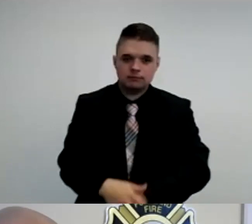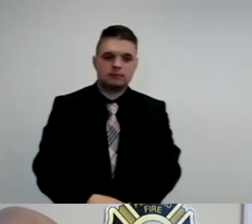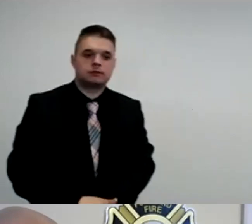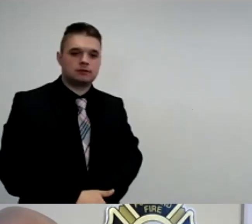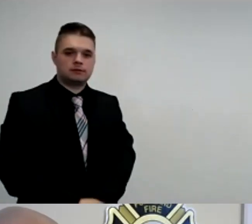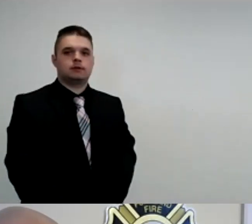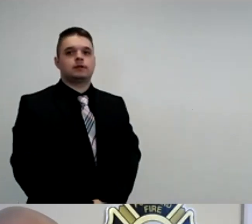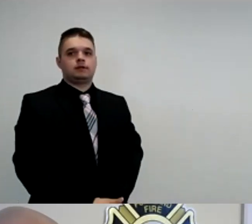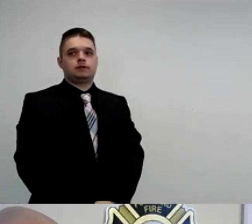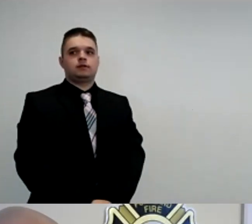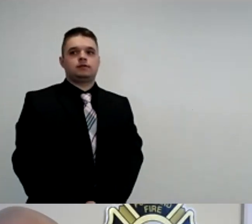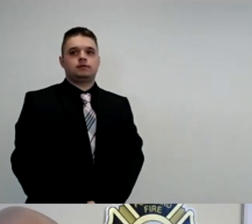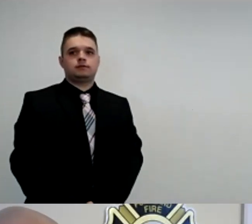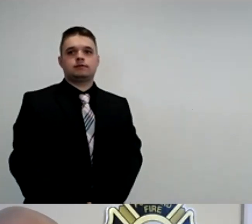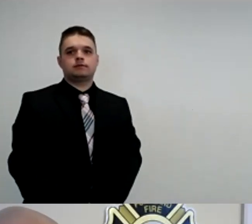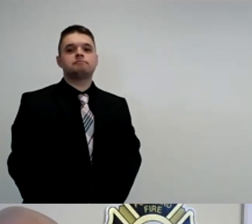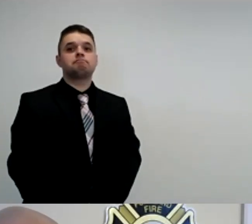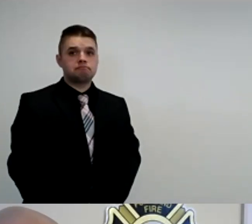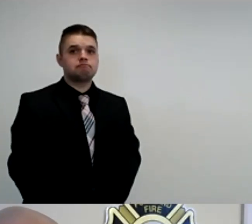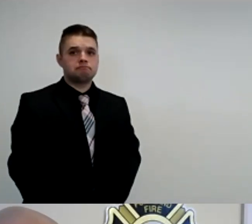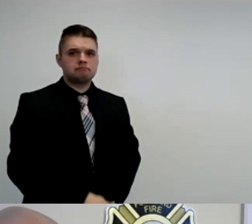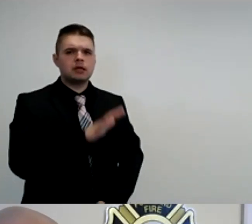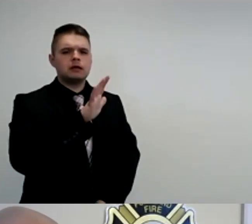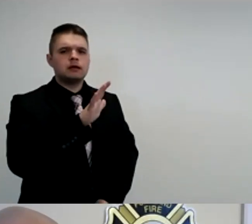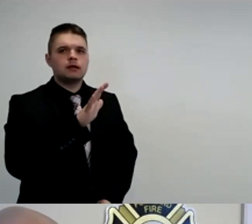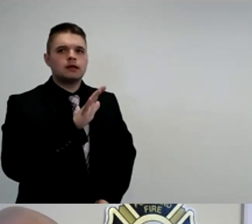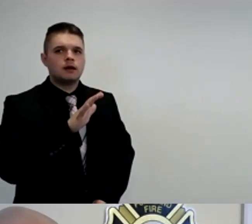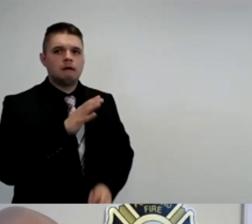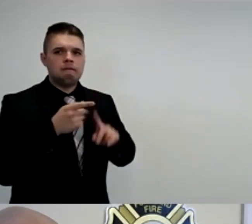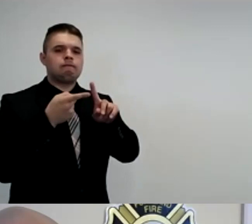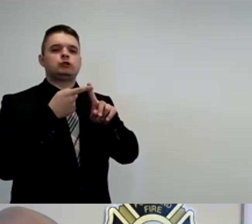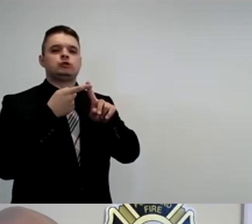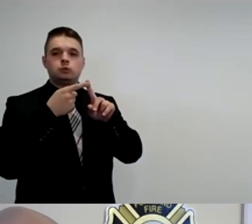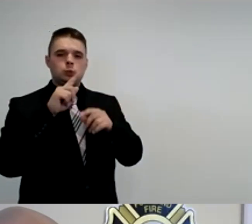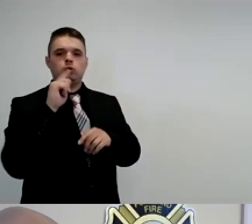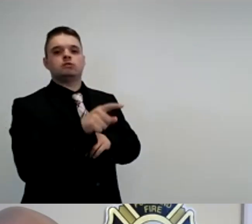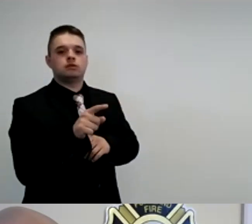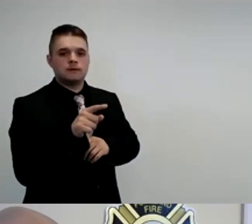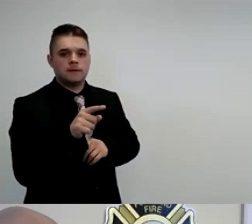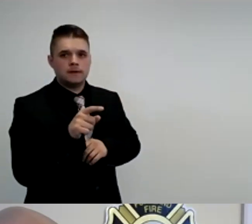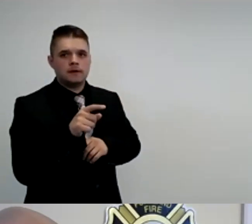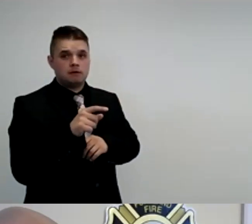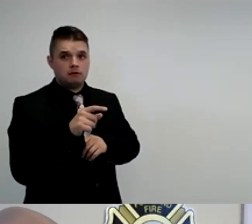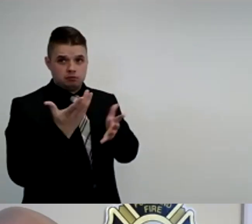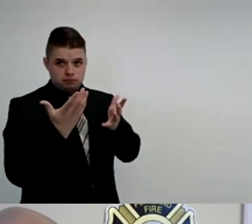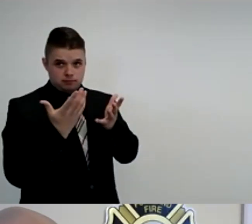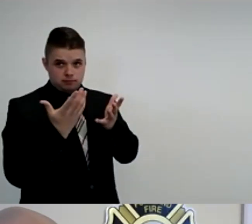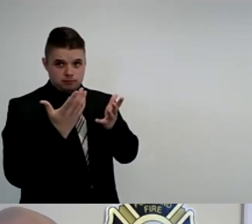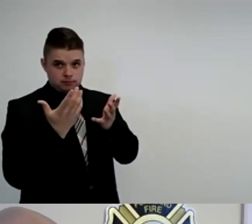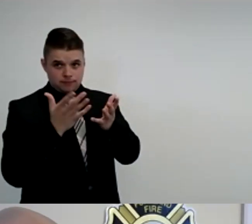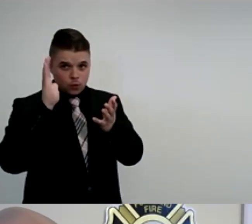maybe we're not able to do that. No, so my first question was just how quickly will you be updated, and how will